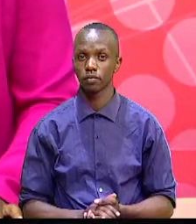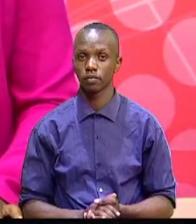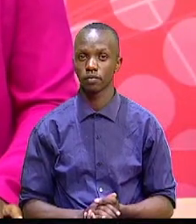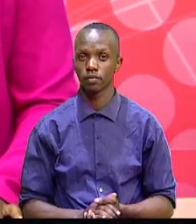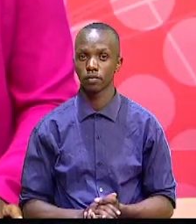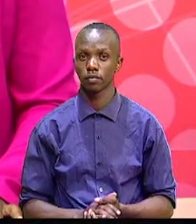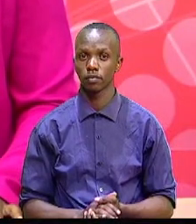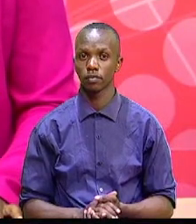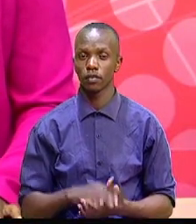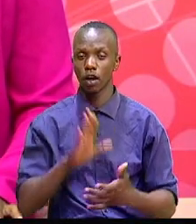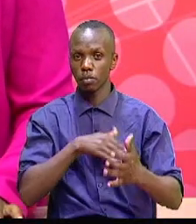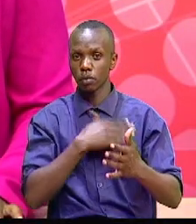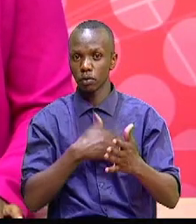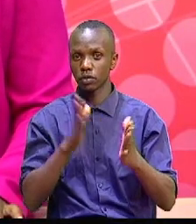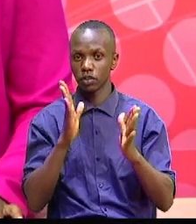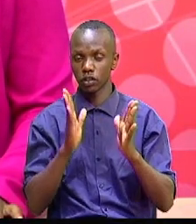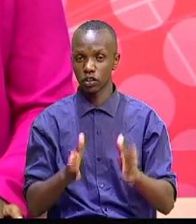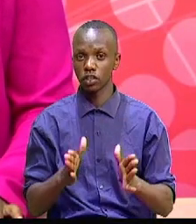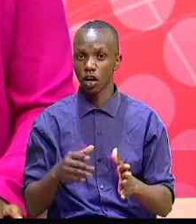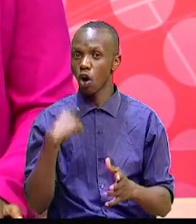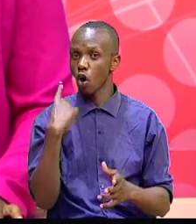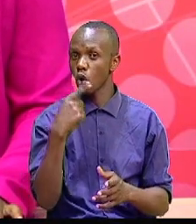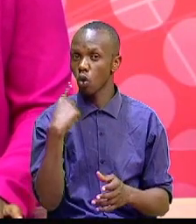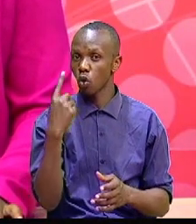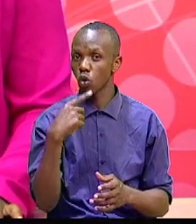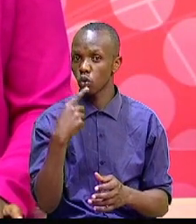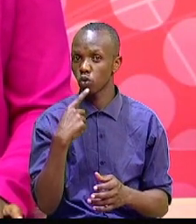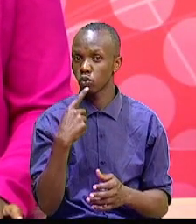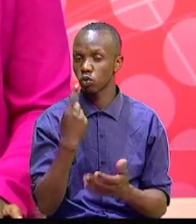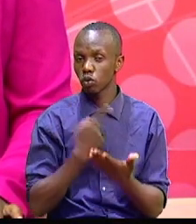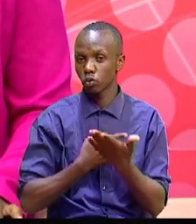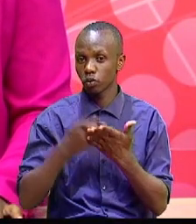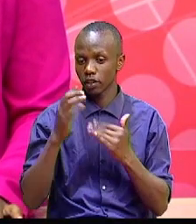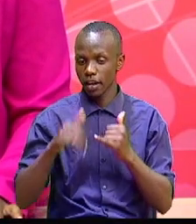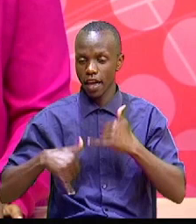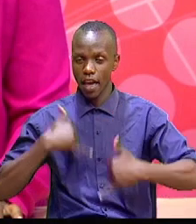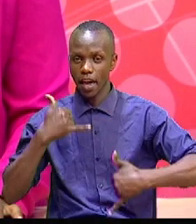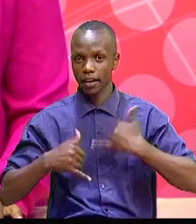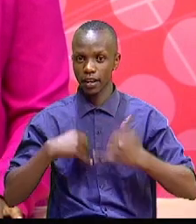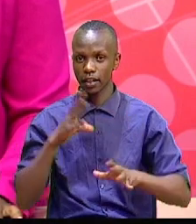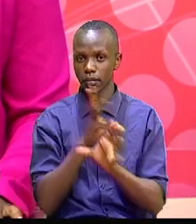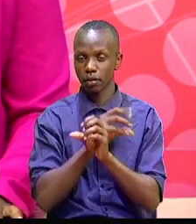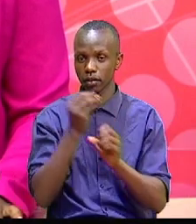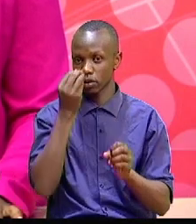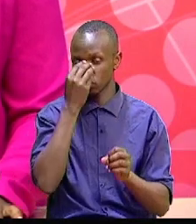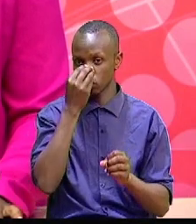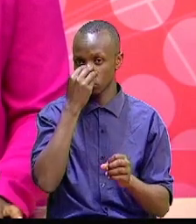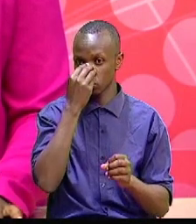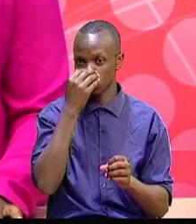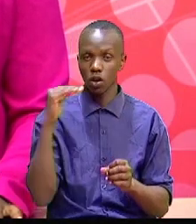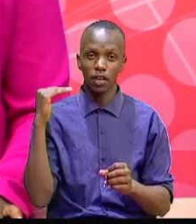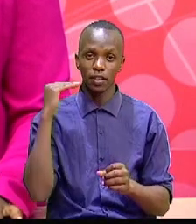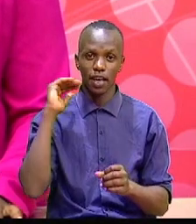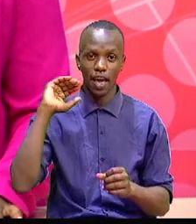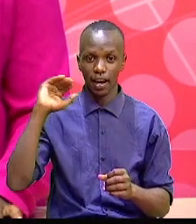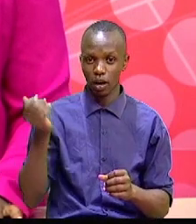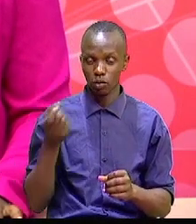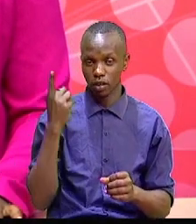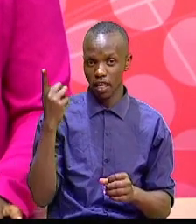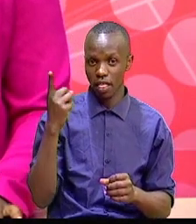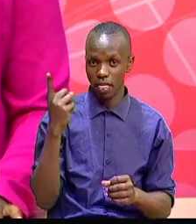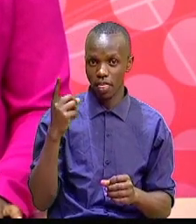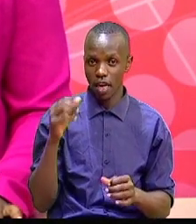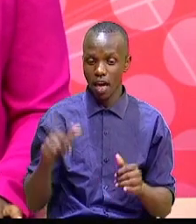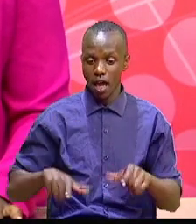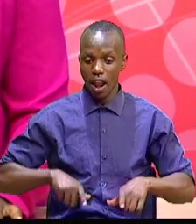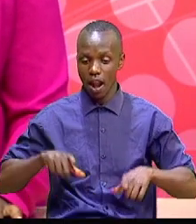Ohangla musician Protus Ocheng, who is over the weekend entertained President William Ruto during his tour of Siaya County, claims that his life is